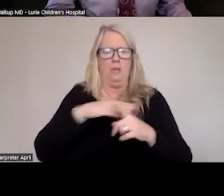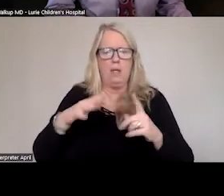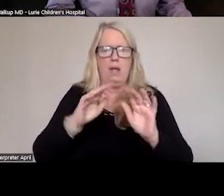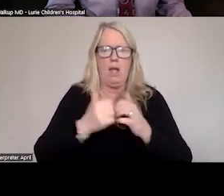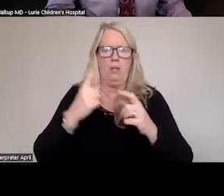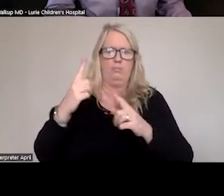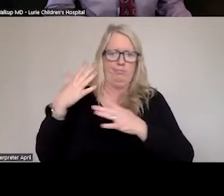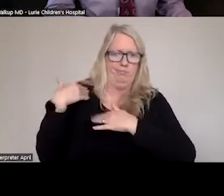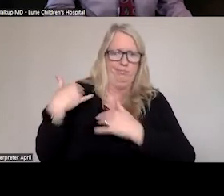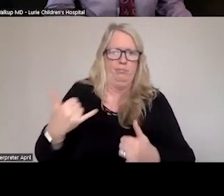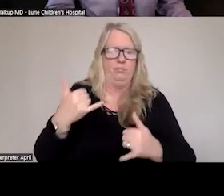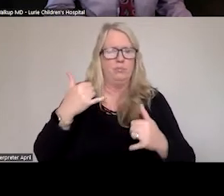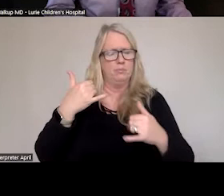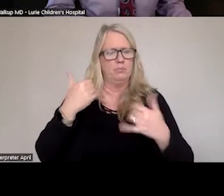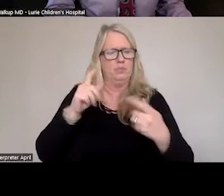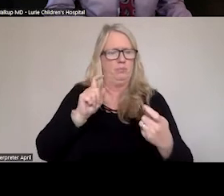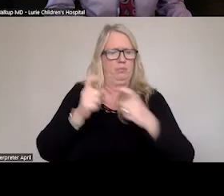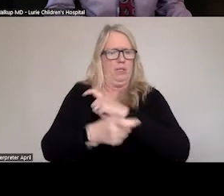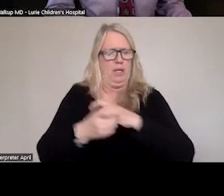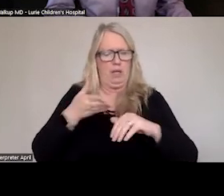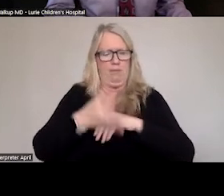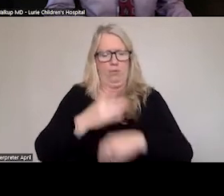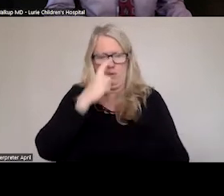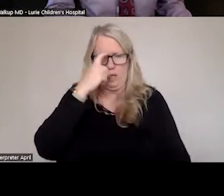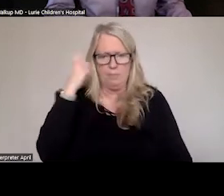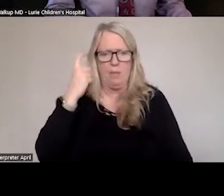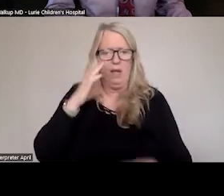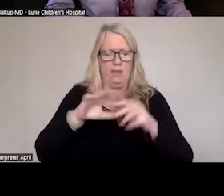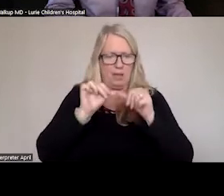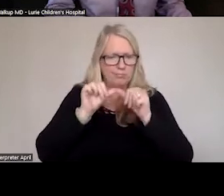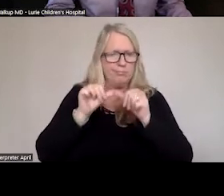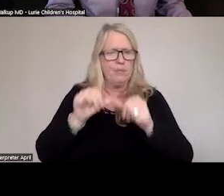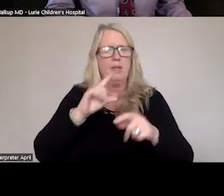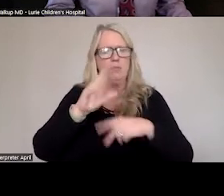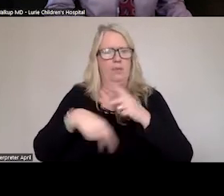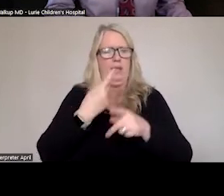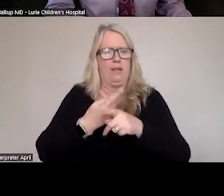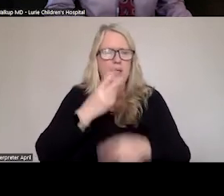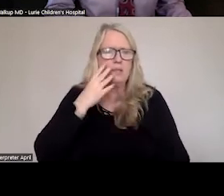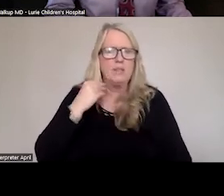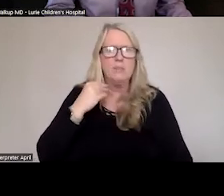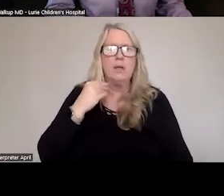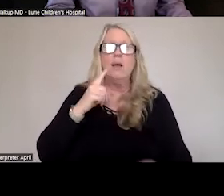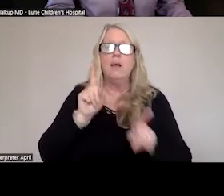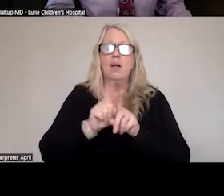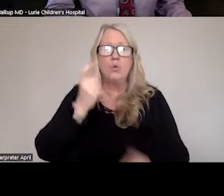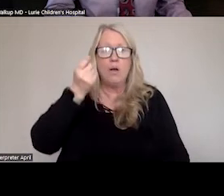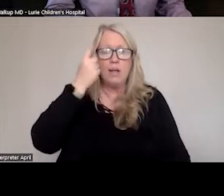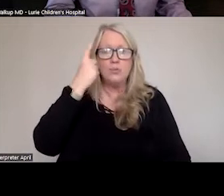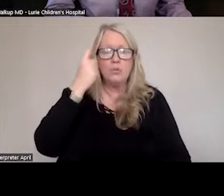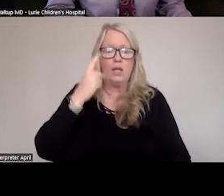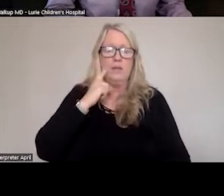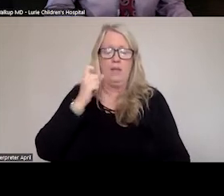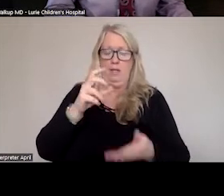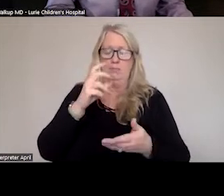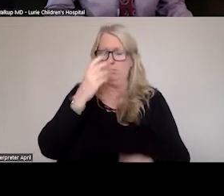been transformed after the trauma that kind of perpetuates that traumatic experience. But it's also important to note